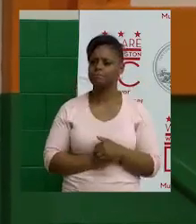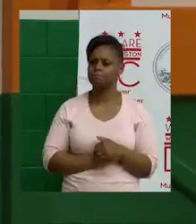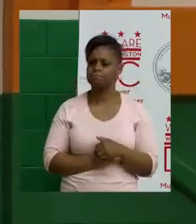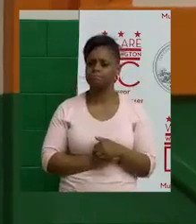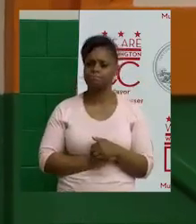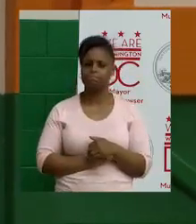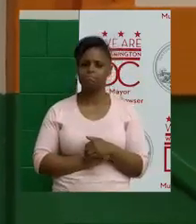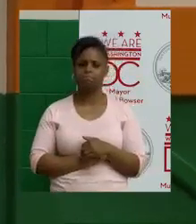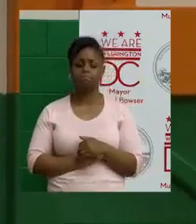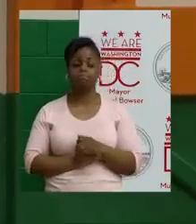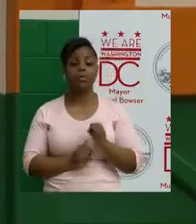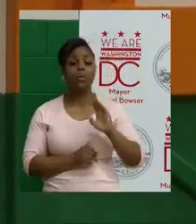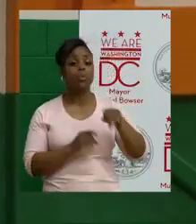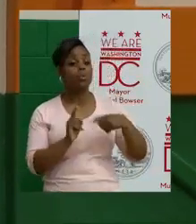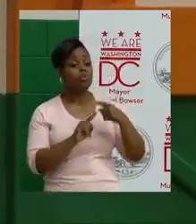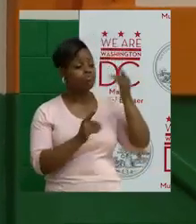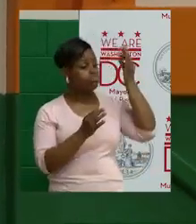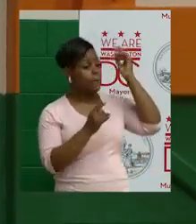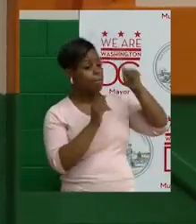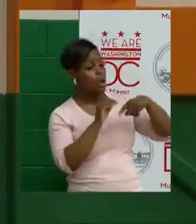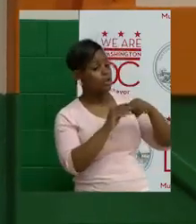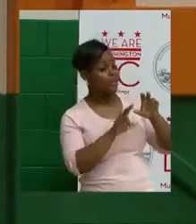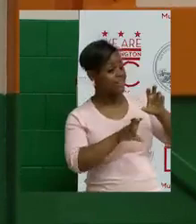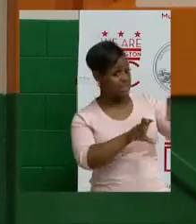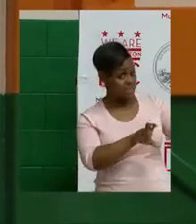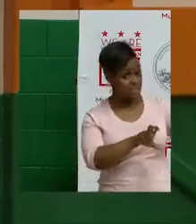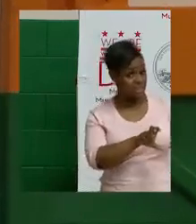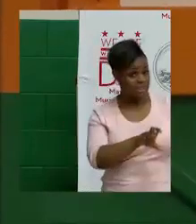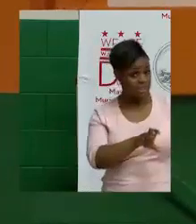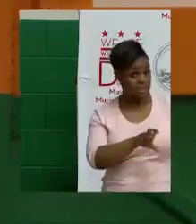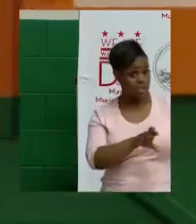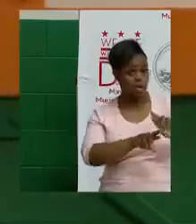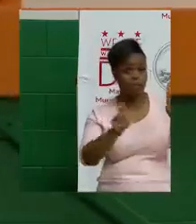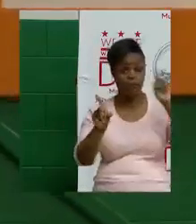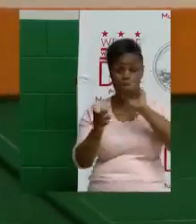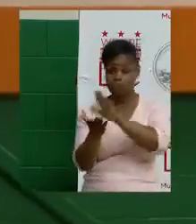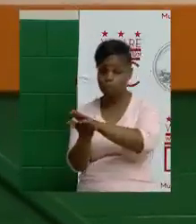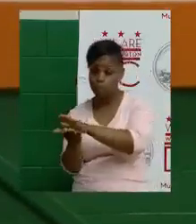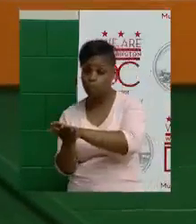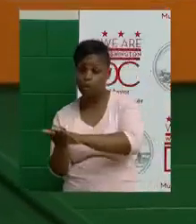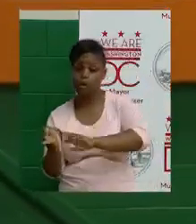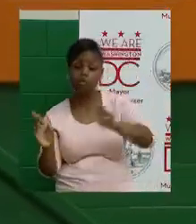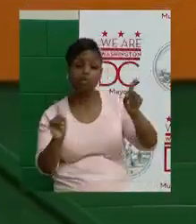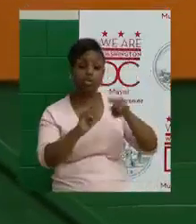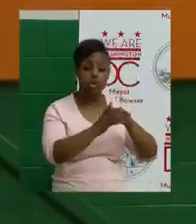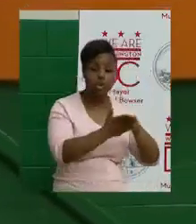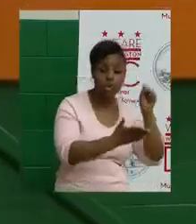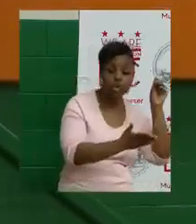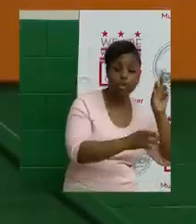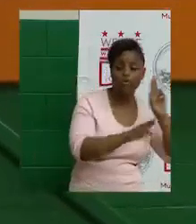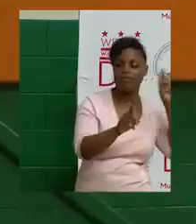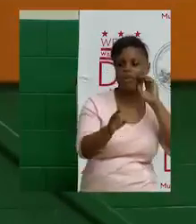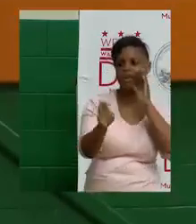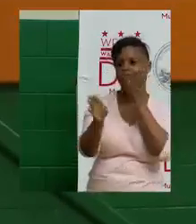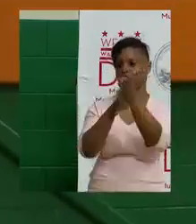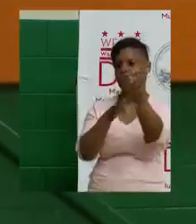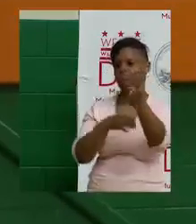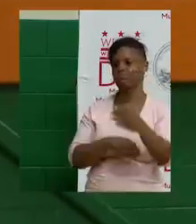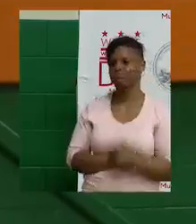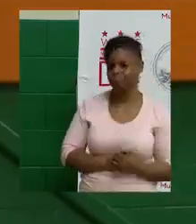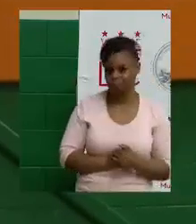about investments, ready for school, ready to learn, and ready for career.